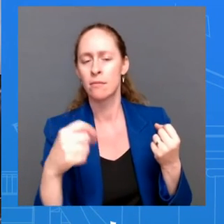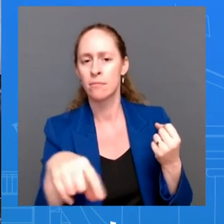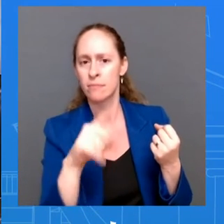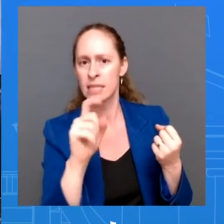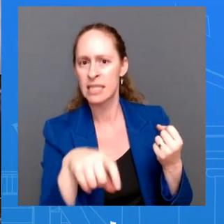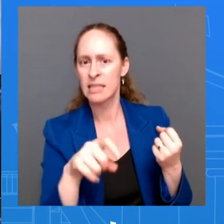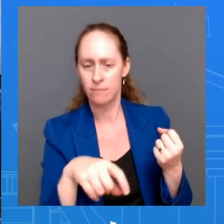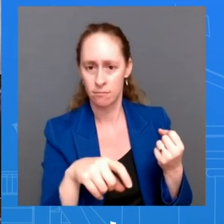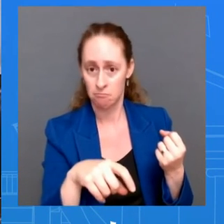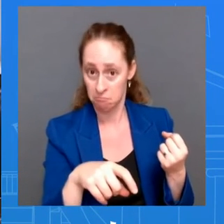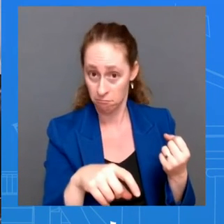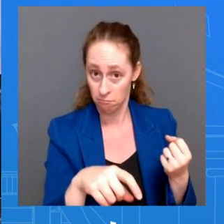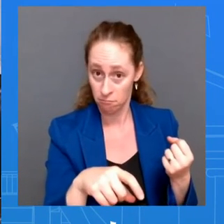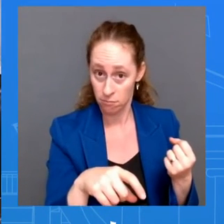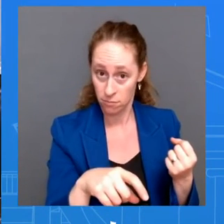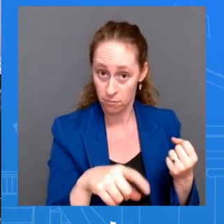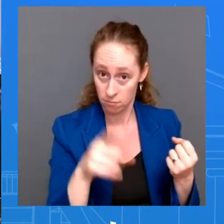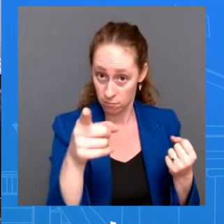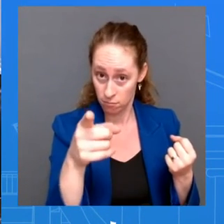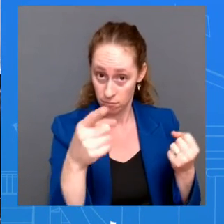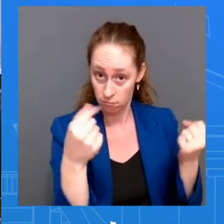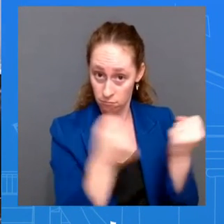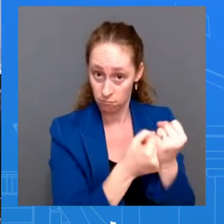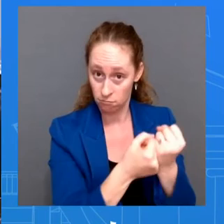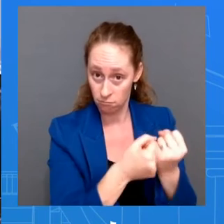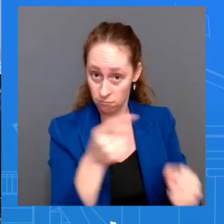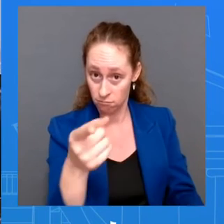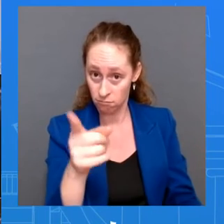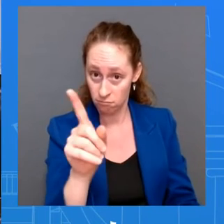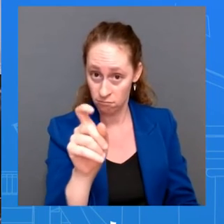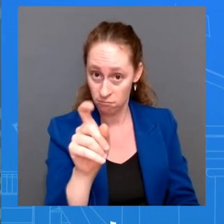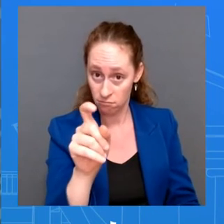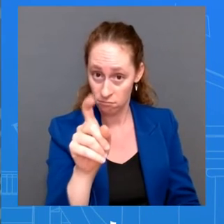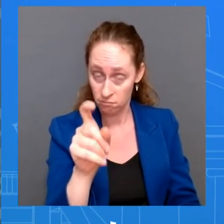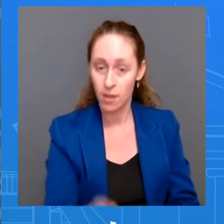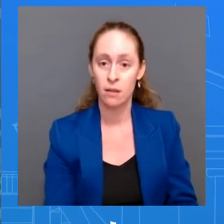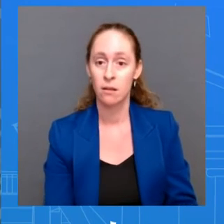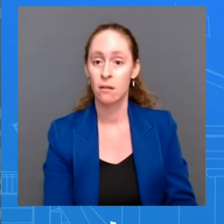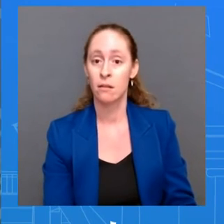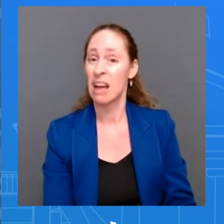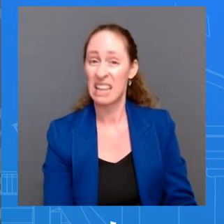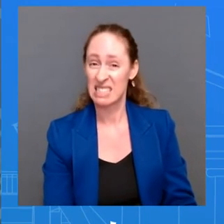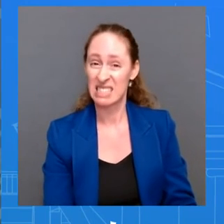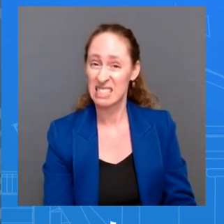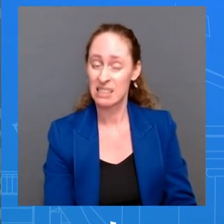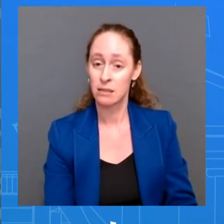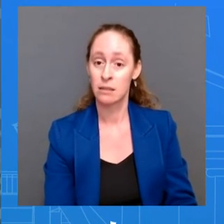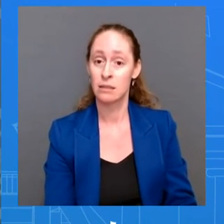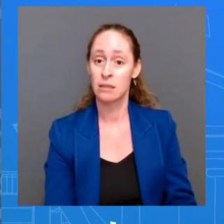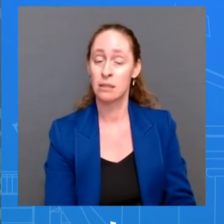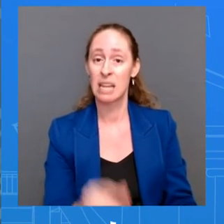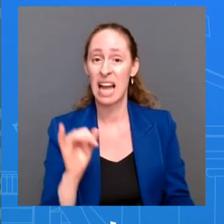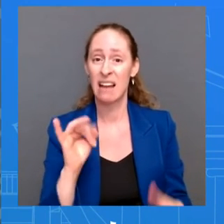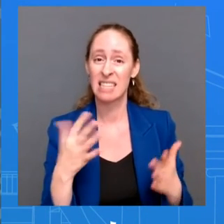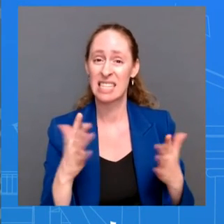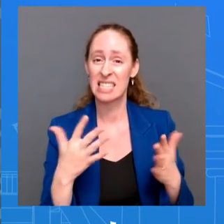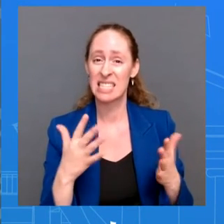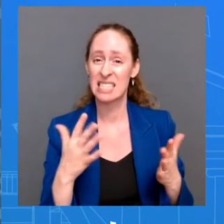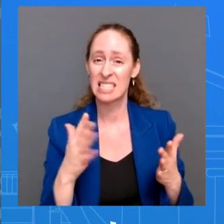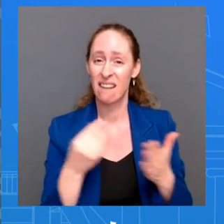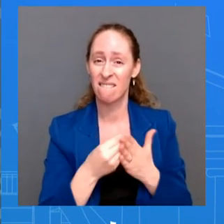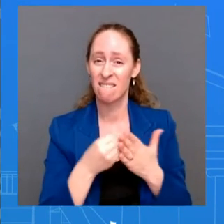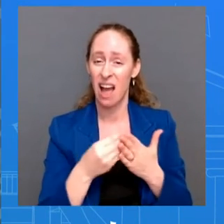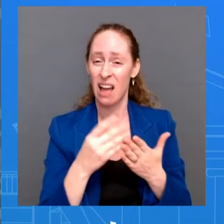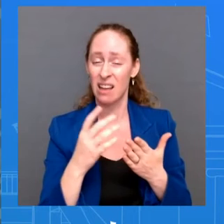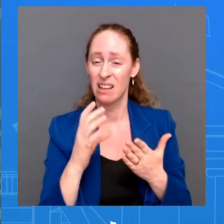you still do them even if the funding doesn't end up in the final version of the bill? So, you know, the president was very clear about making sure that